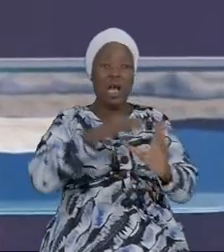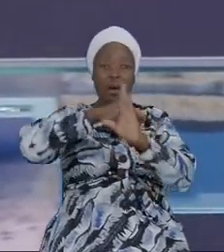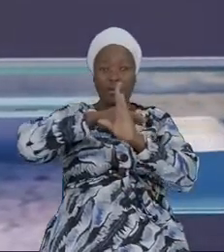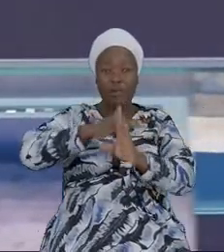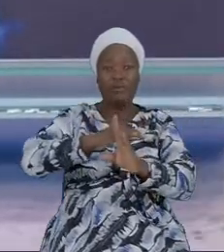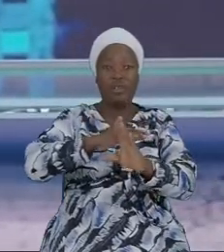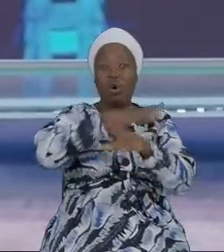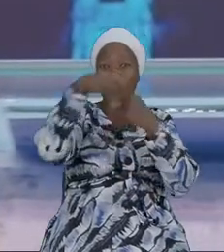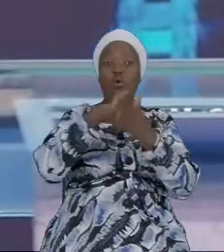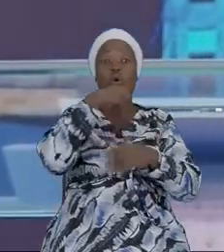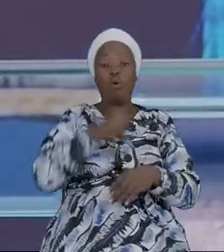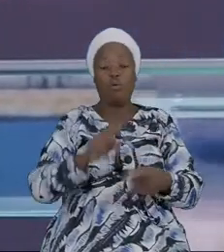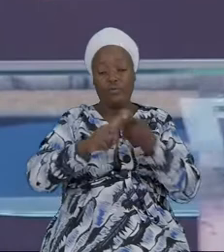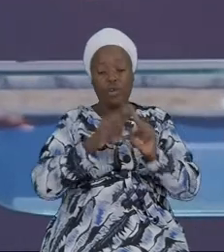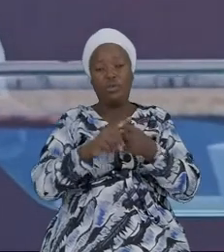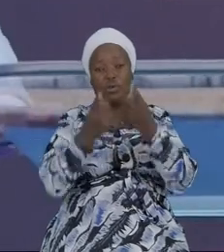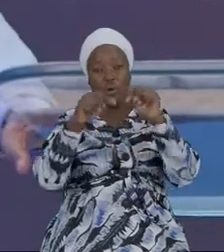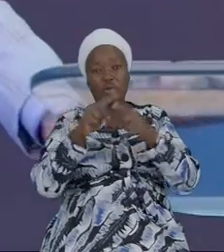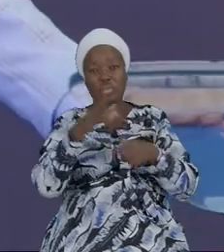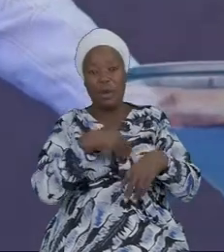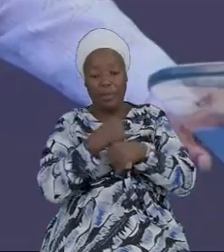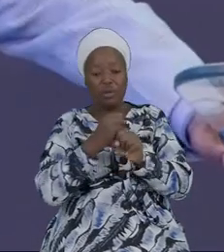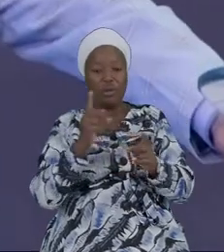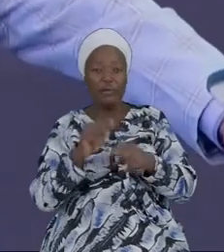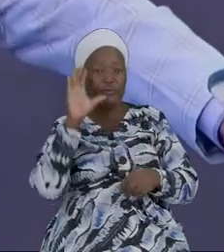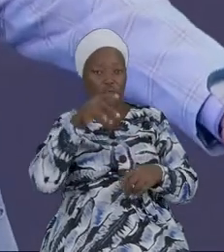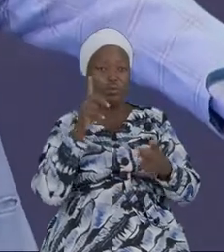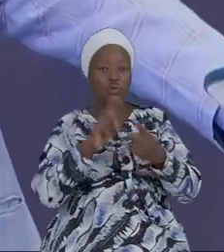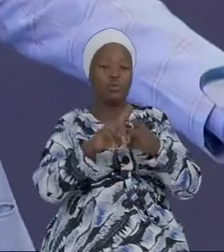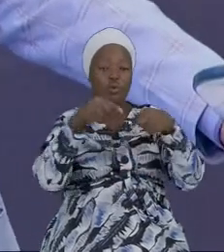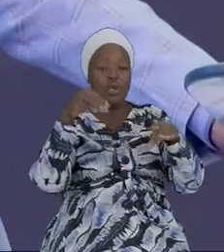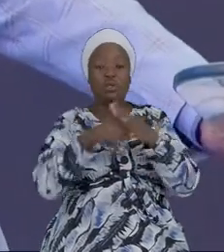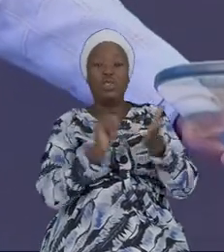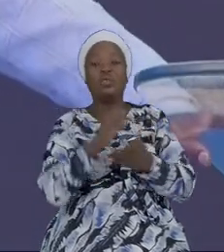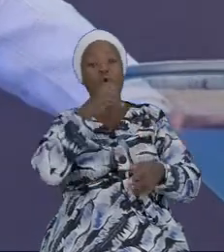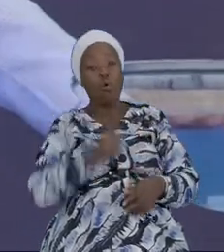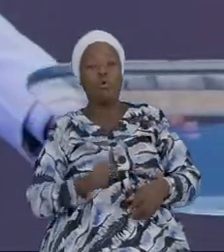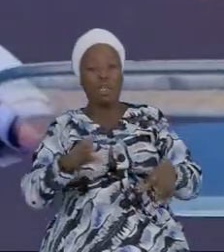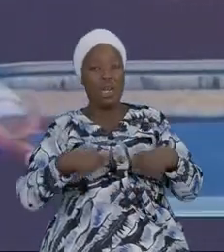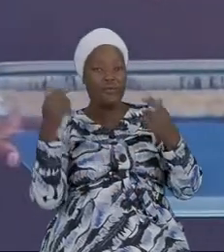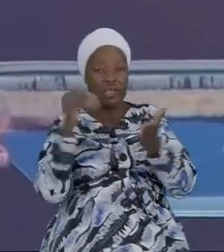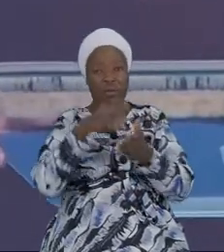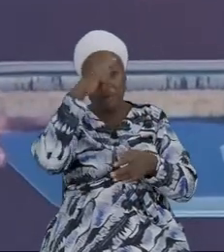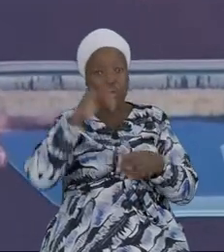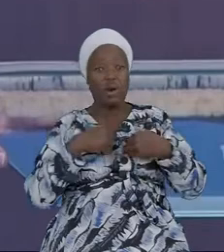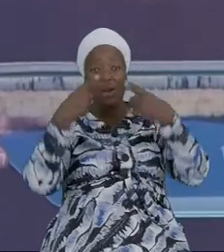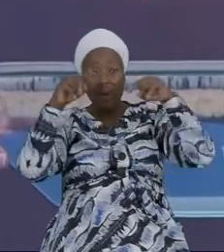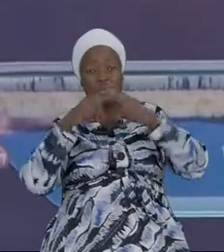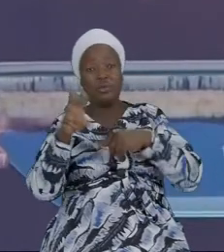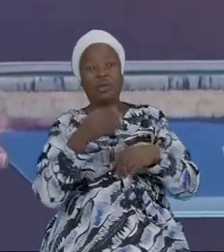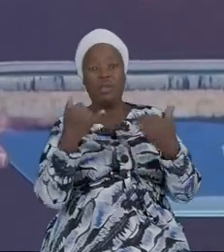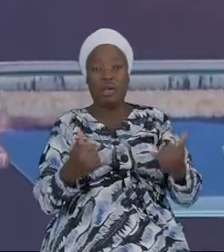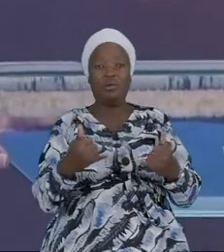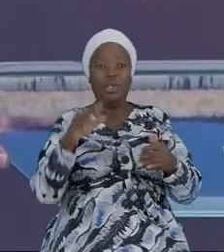from coming to you and wanting to entice you with the old life, because you've declared to them